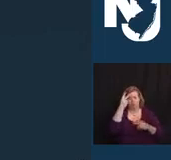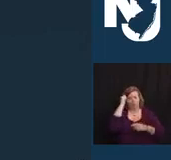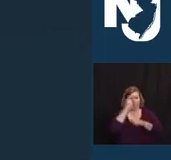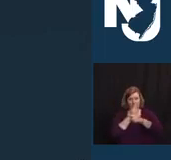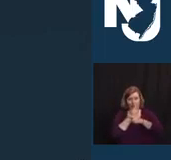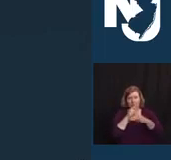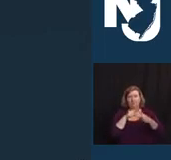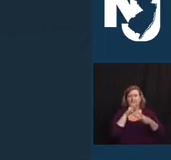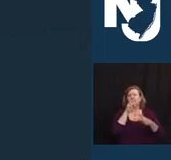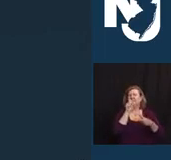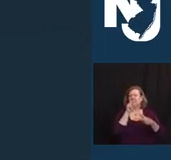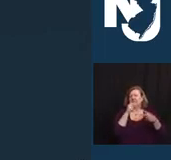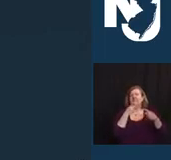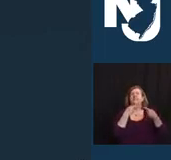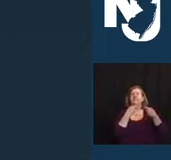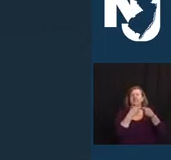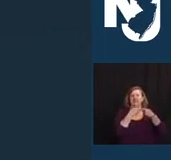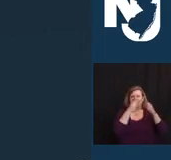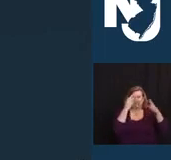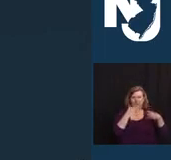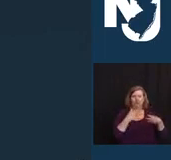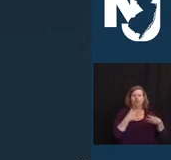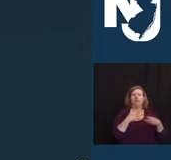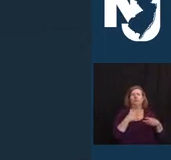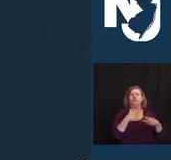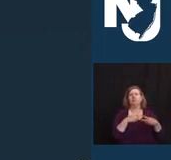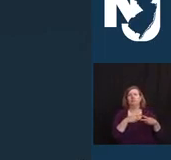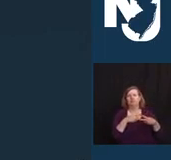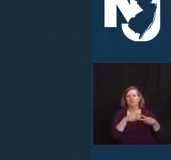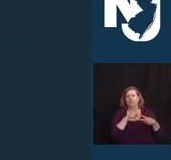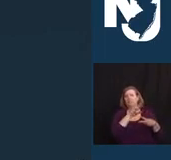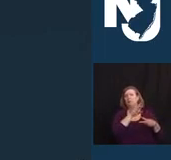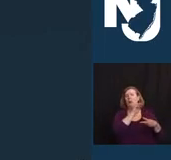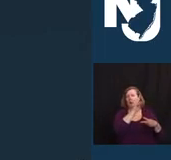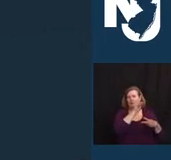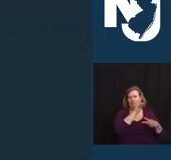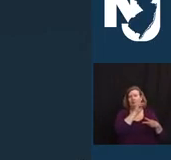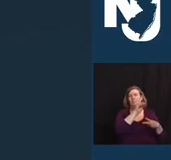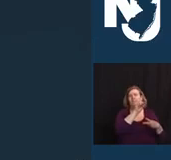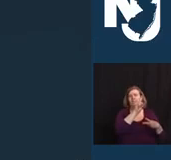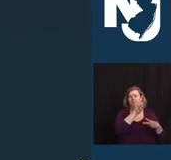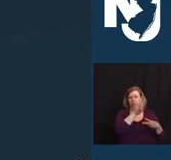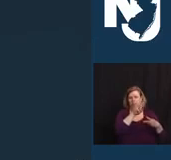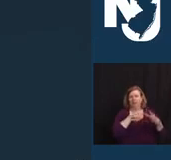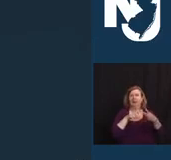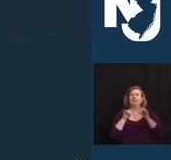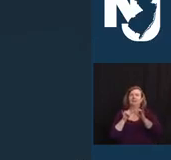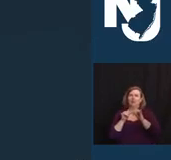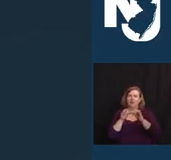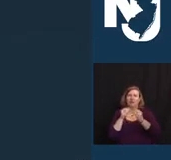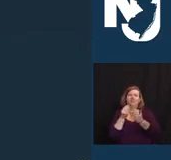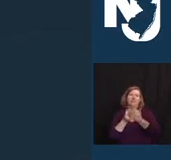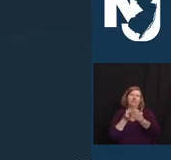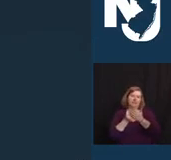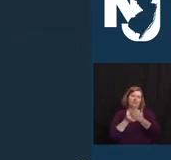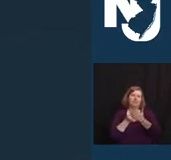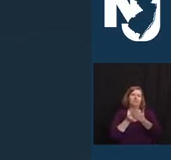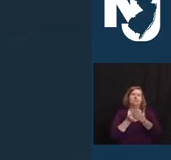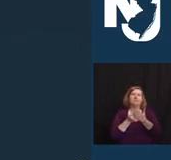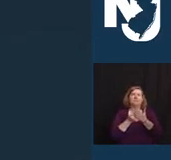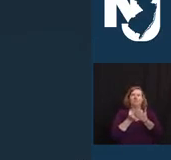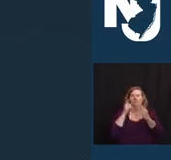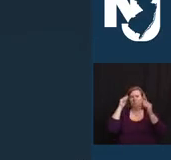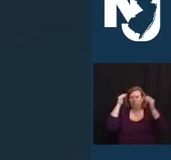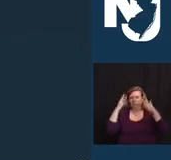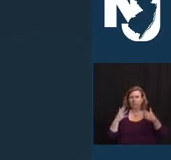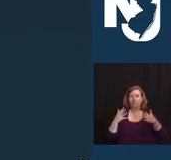at Montclair State University, and Adli, an engineer and finance professor, now in Jordan. At first, he